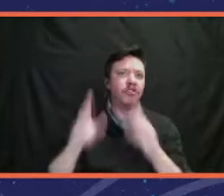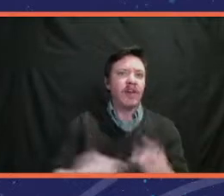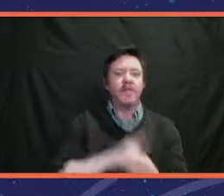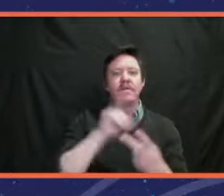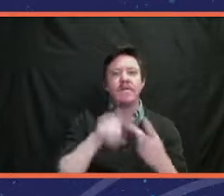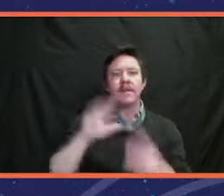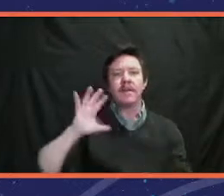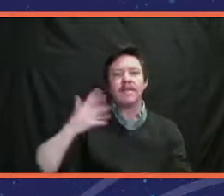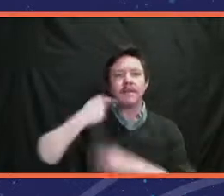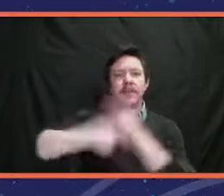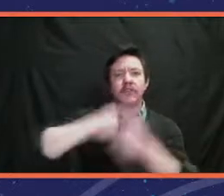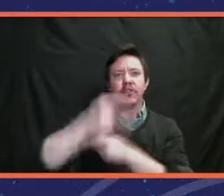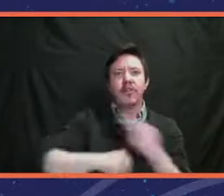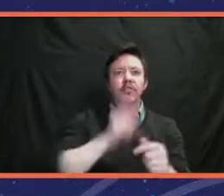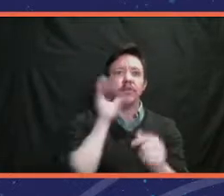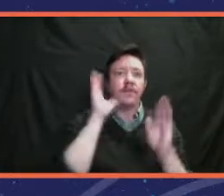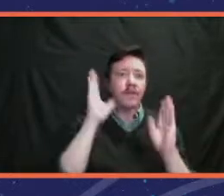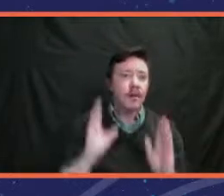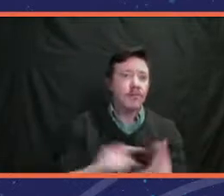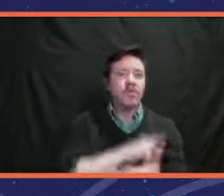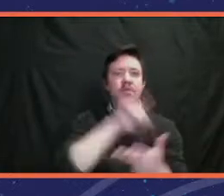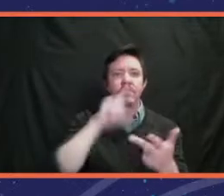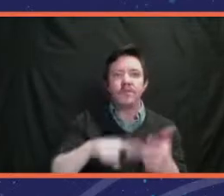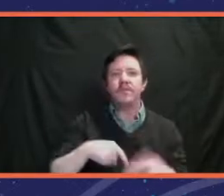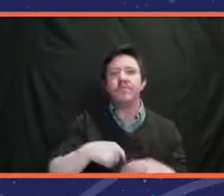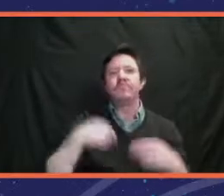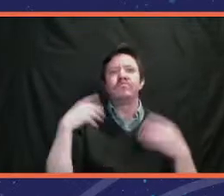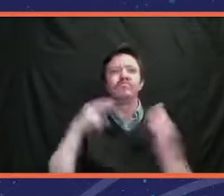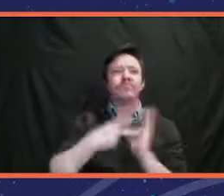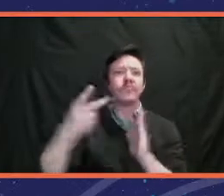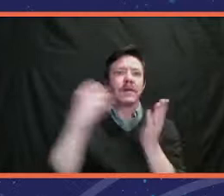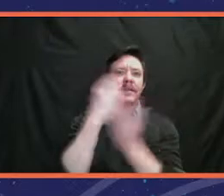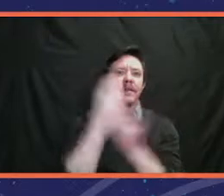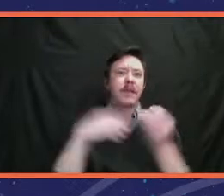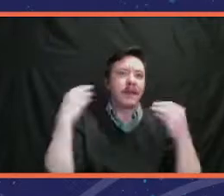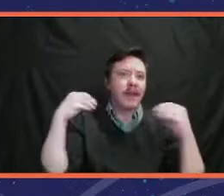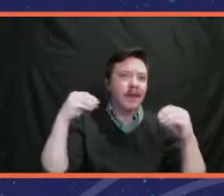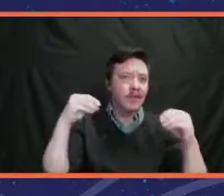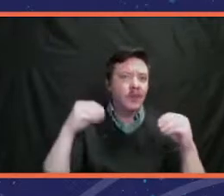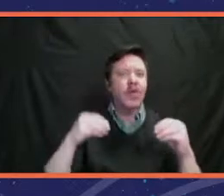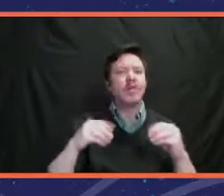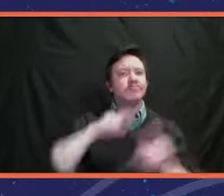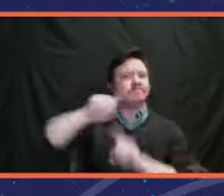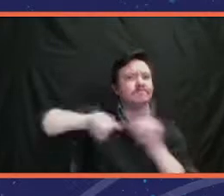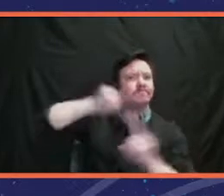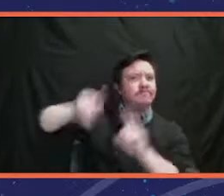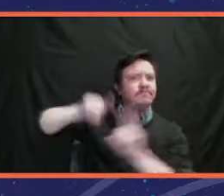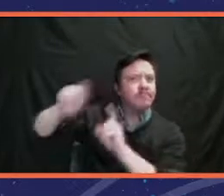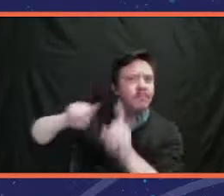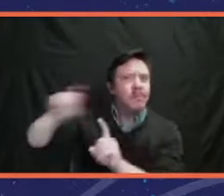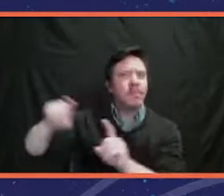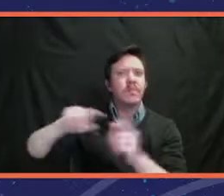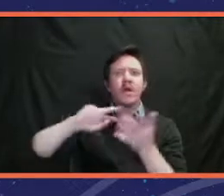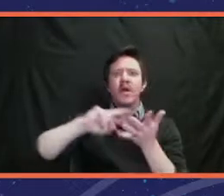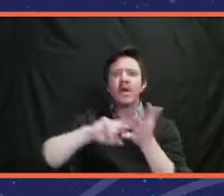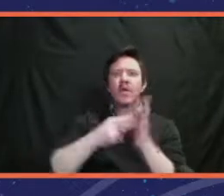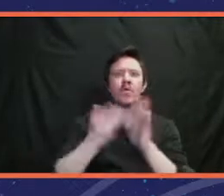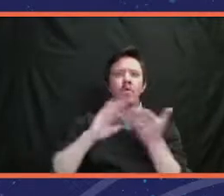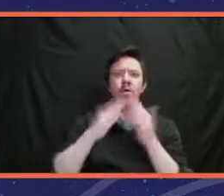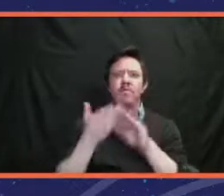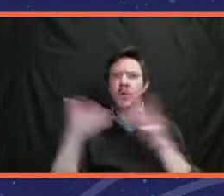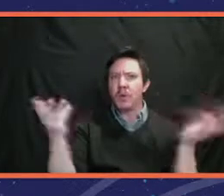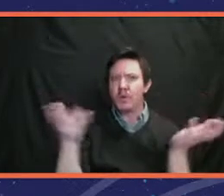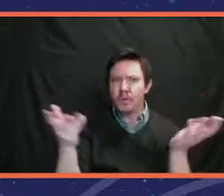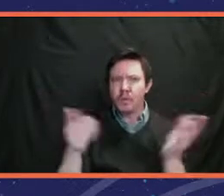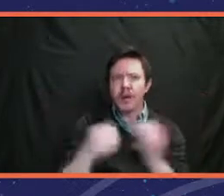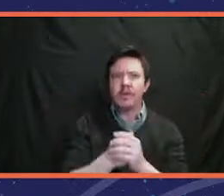DJ, some photographers, and we asked them questions like, what does community mean to you? What are principles of a healthy